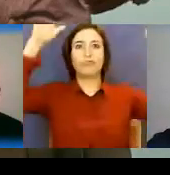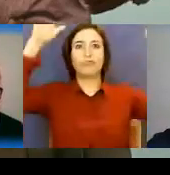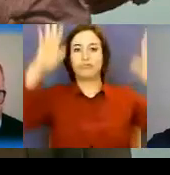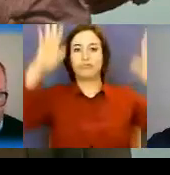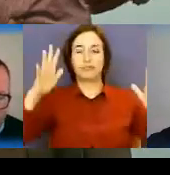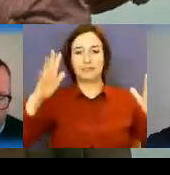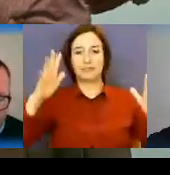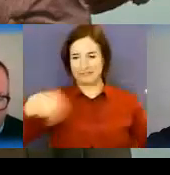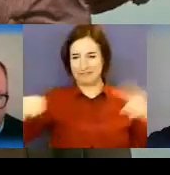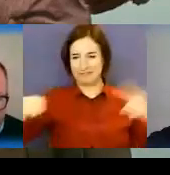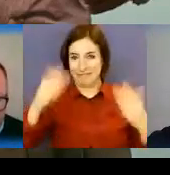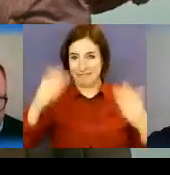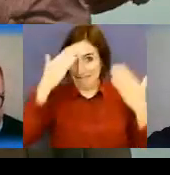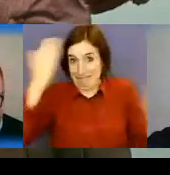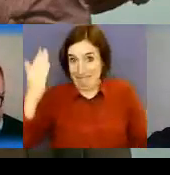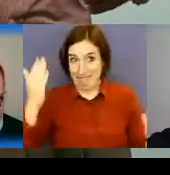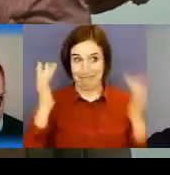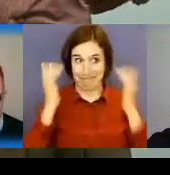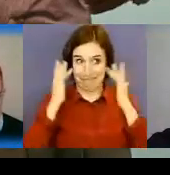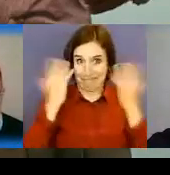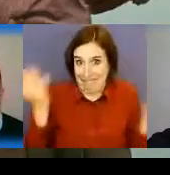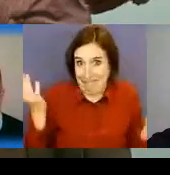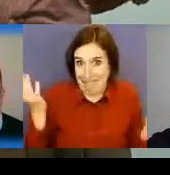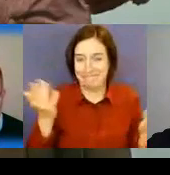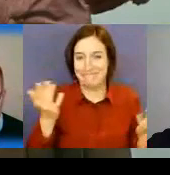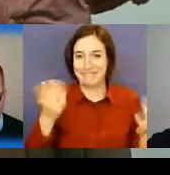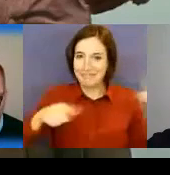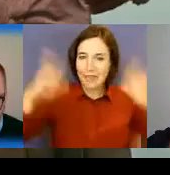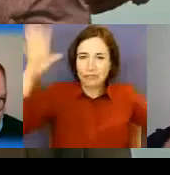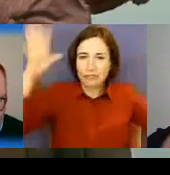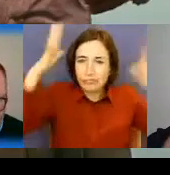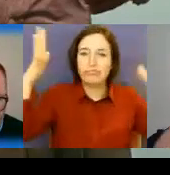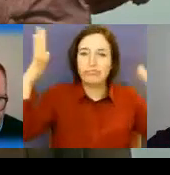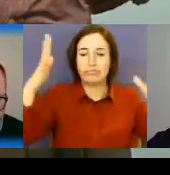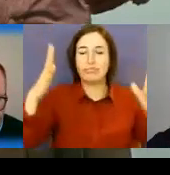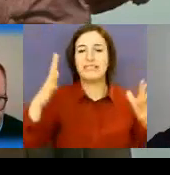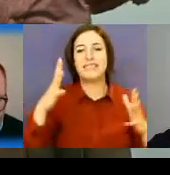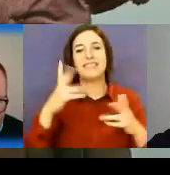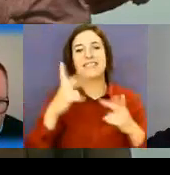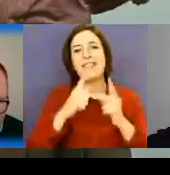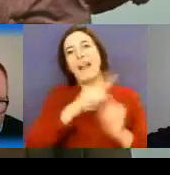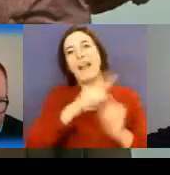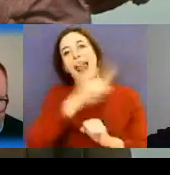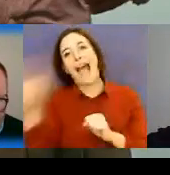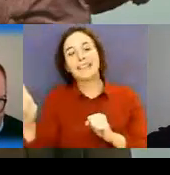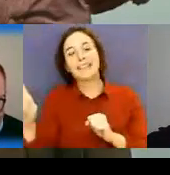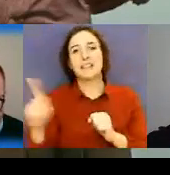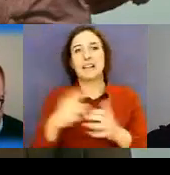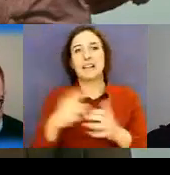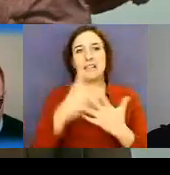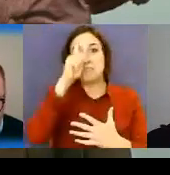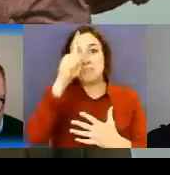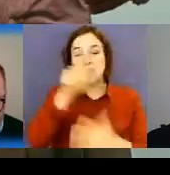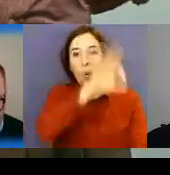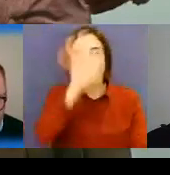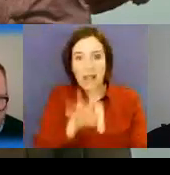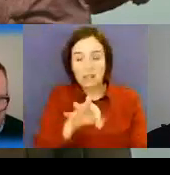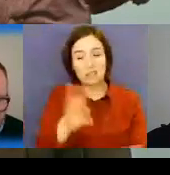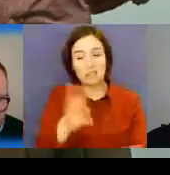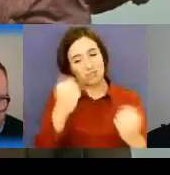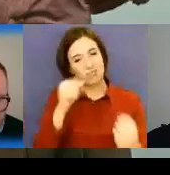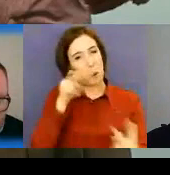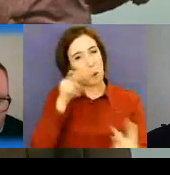rooms. And if there's any sort of further questions that arise, please just get in touch with us. We'll obviously share